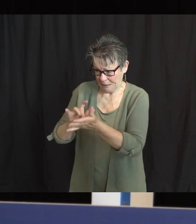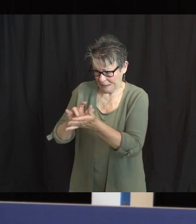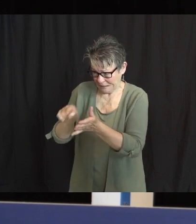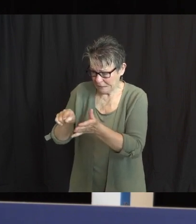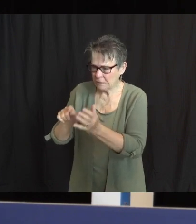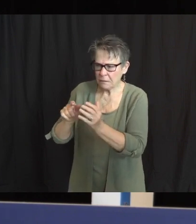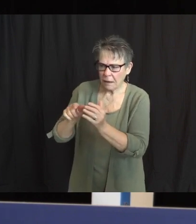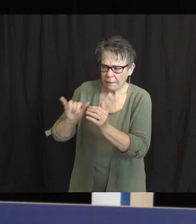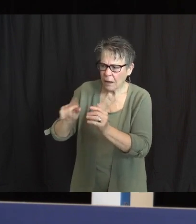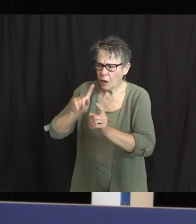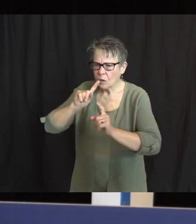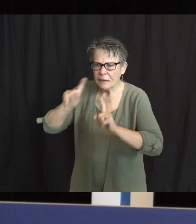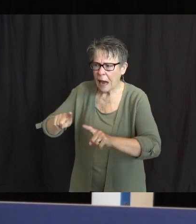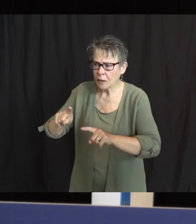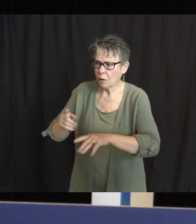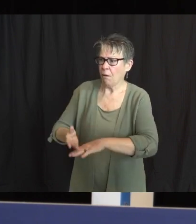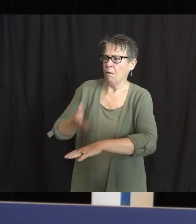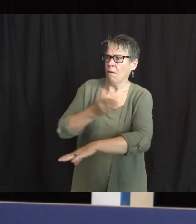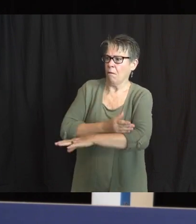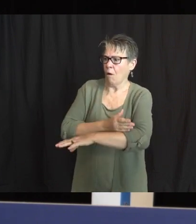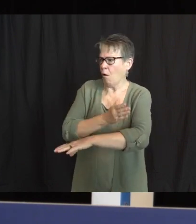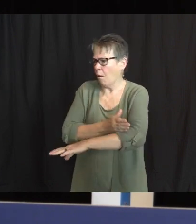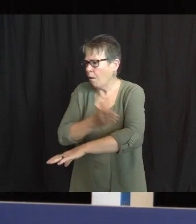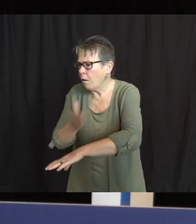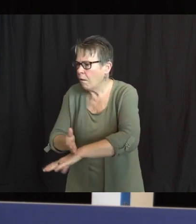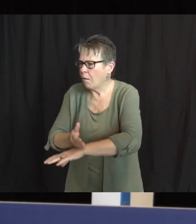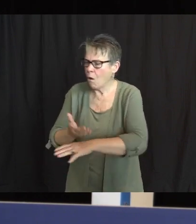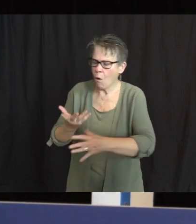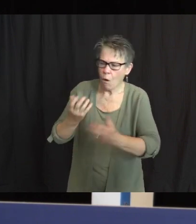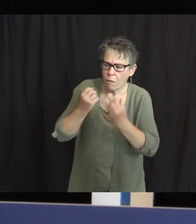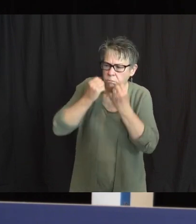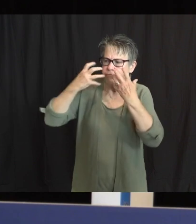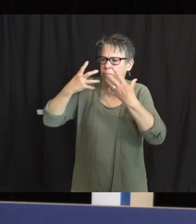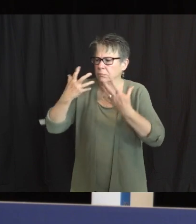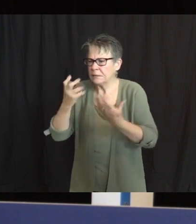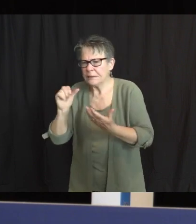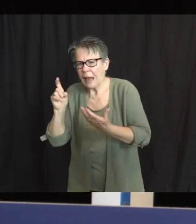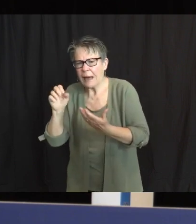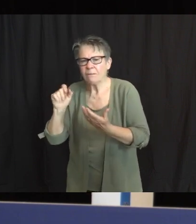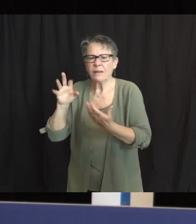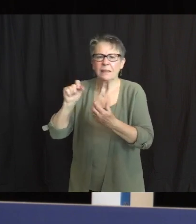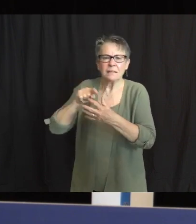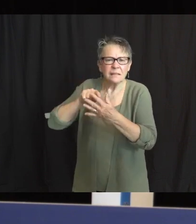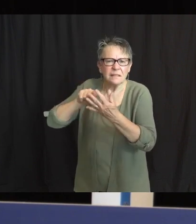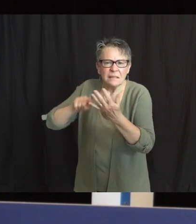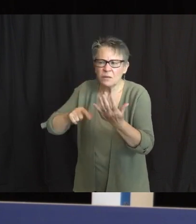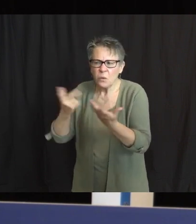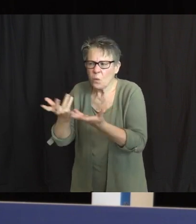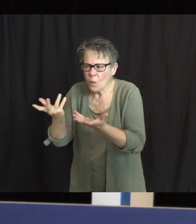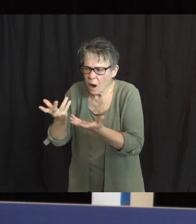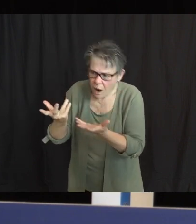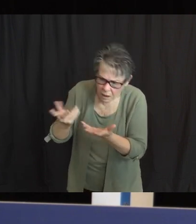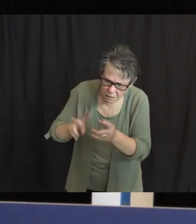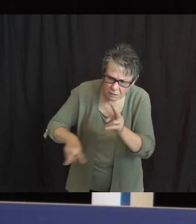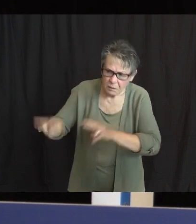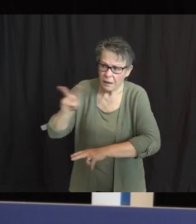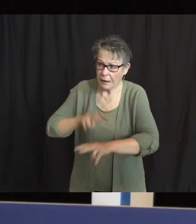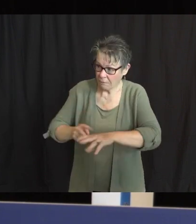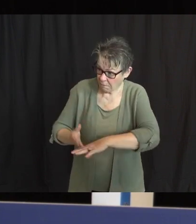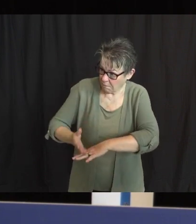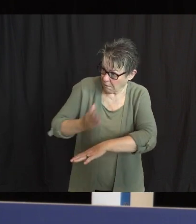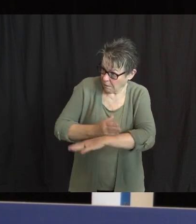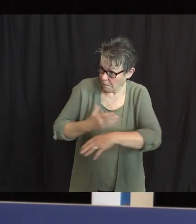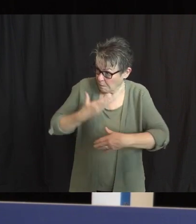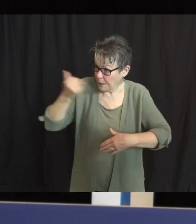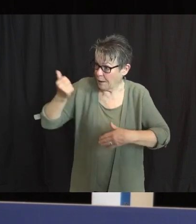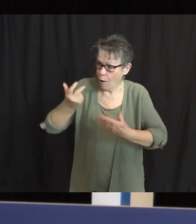Gilead for the donation of this first drug authorized on an emergency basis, specifically for treatment of COVID-19, and